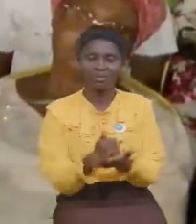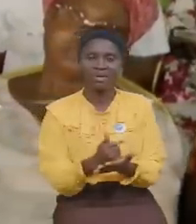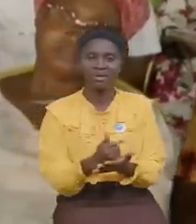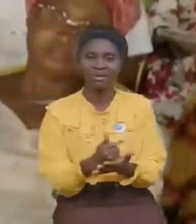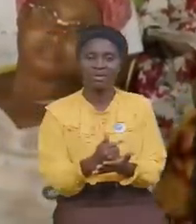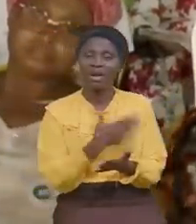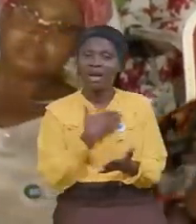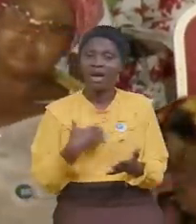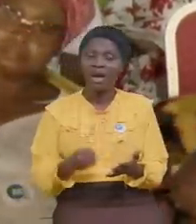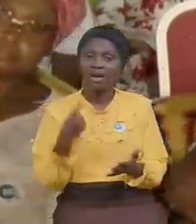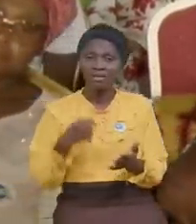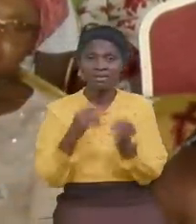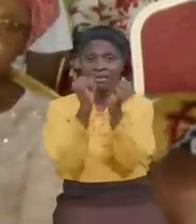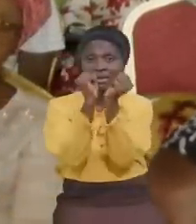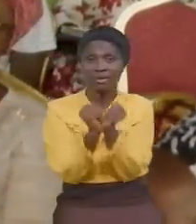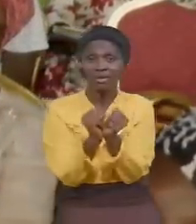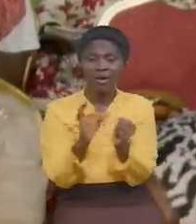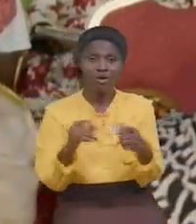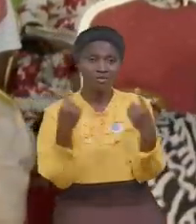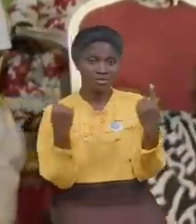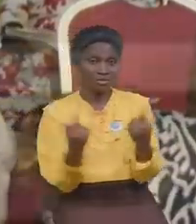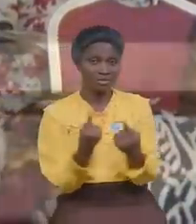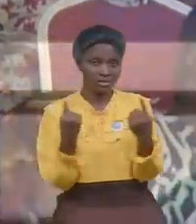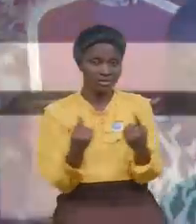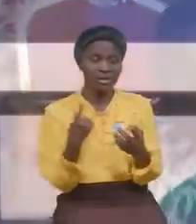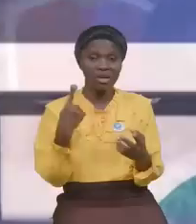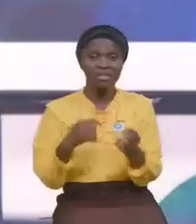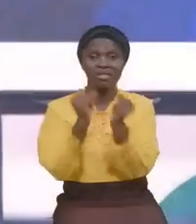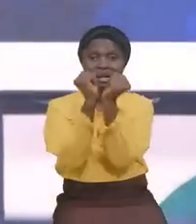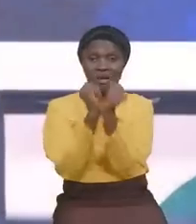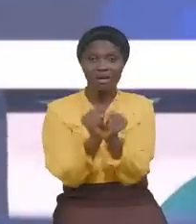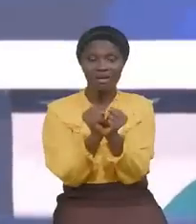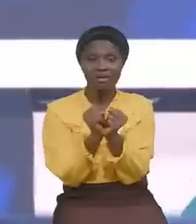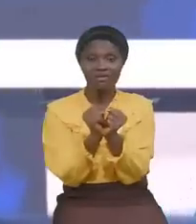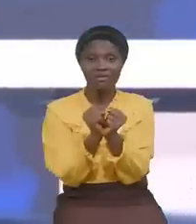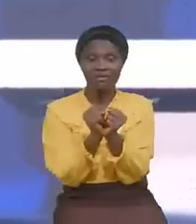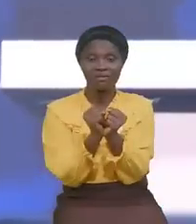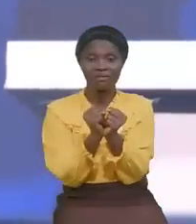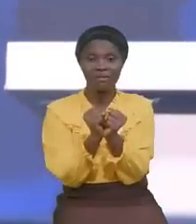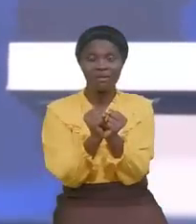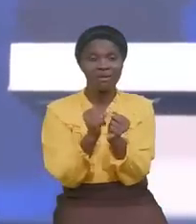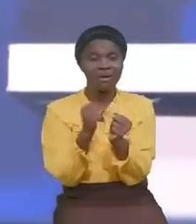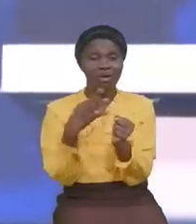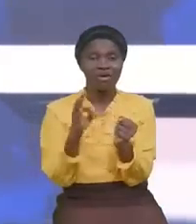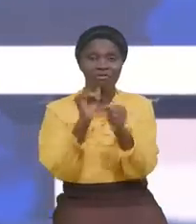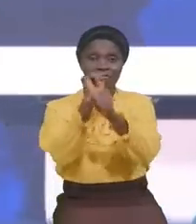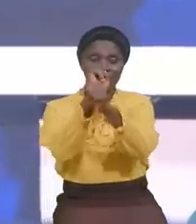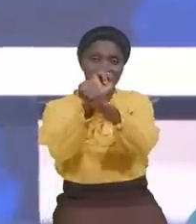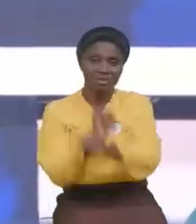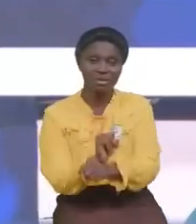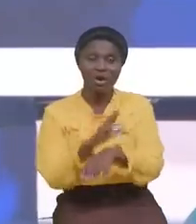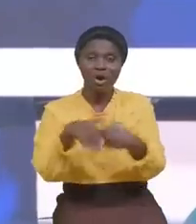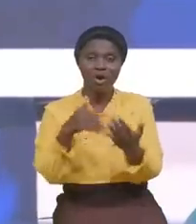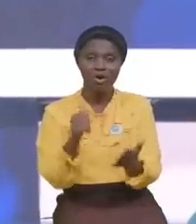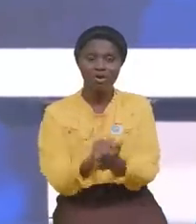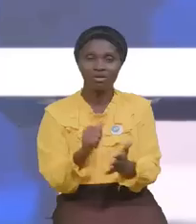And the captivity of sin, the captivity for slaves, all that demolished, broken,